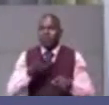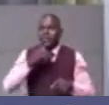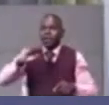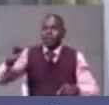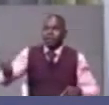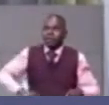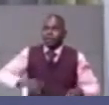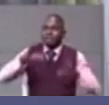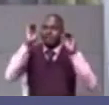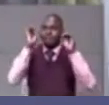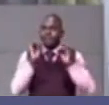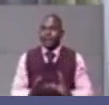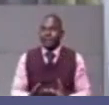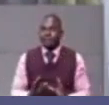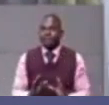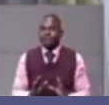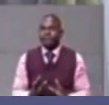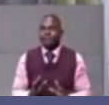satisfied.